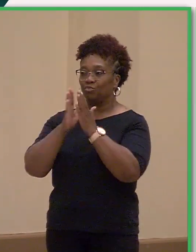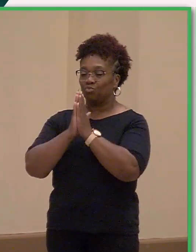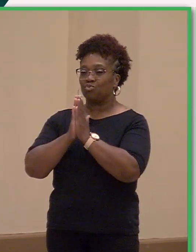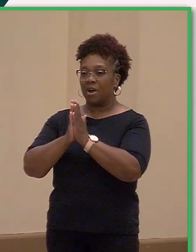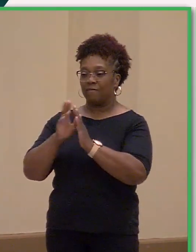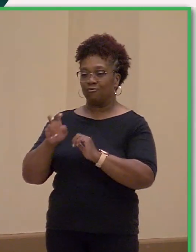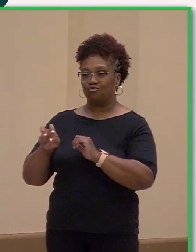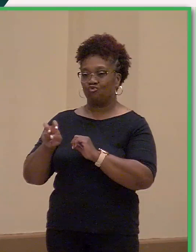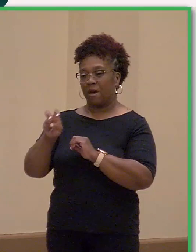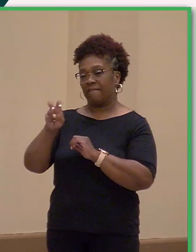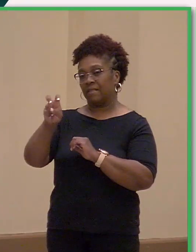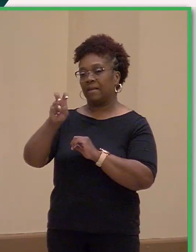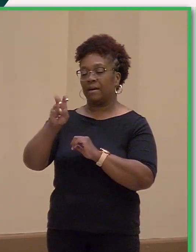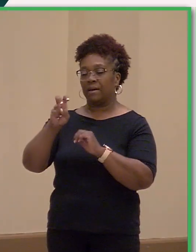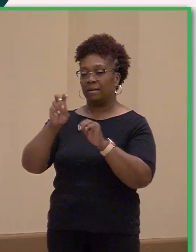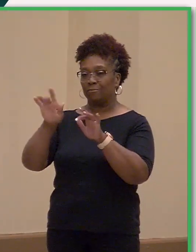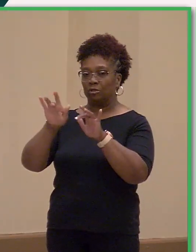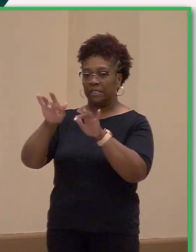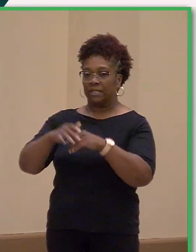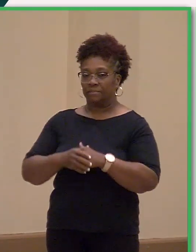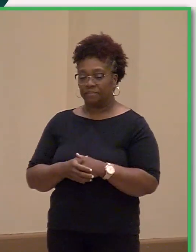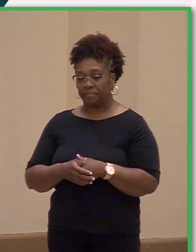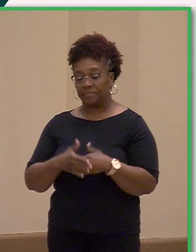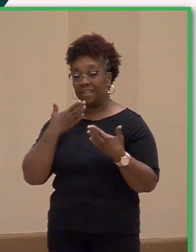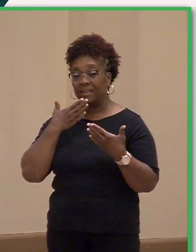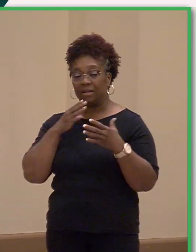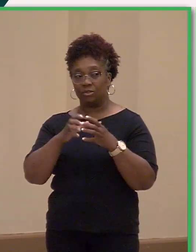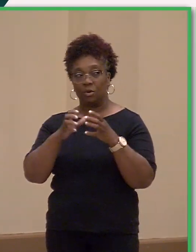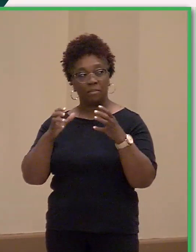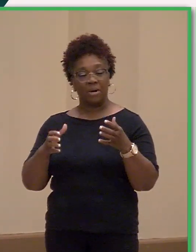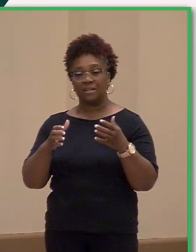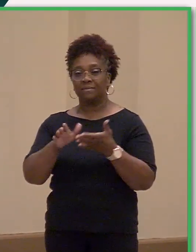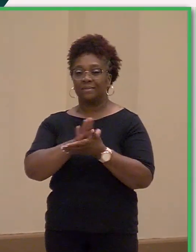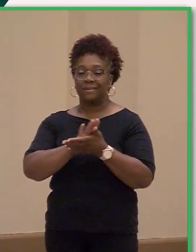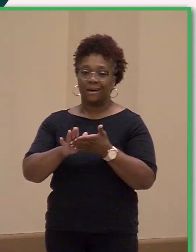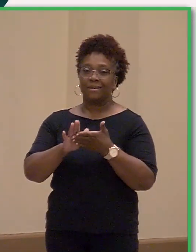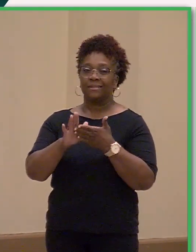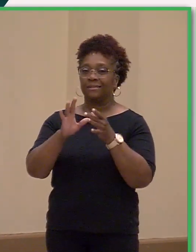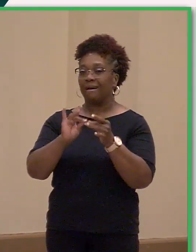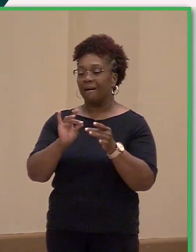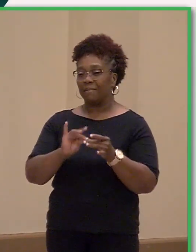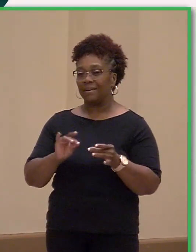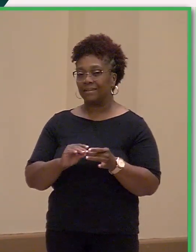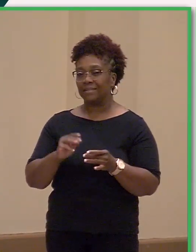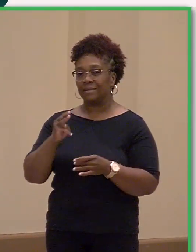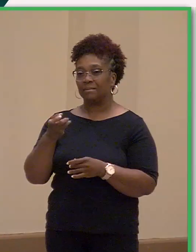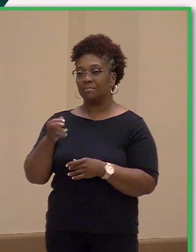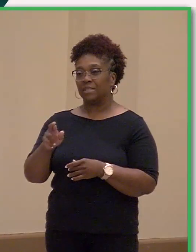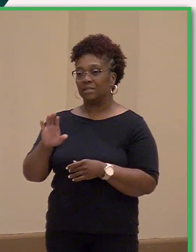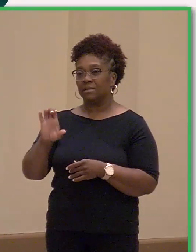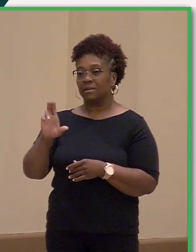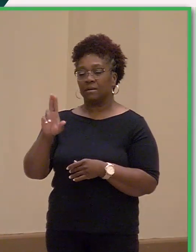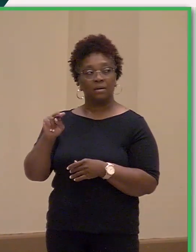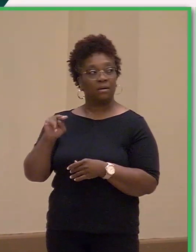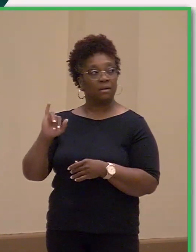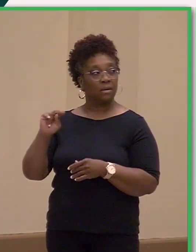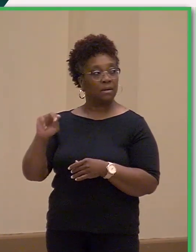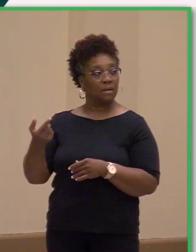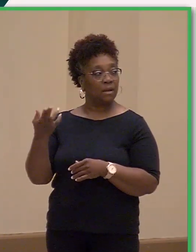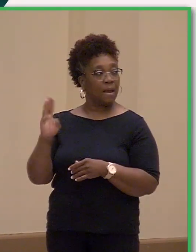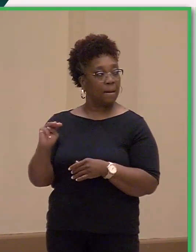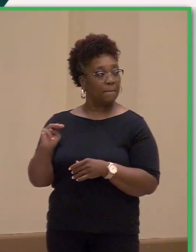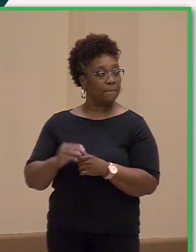mercies. Great. Thank you so much for the kind words, Mr. Cunningham. You guys want to